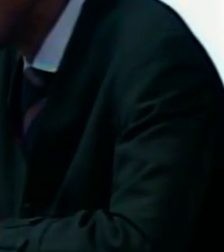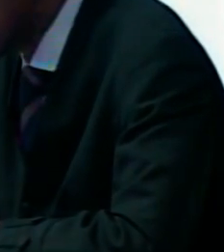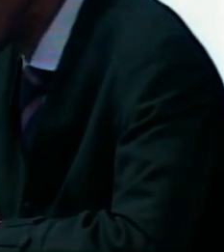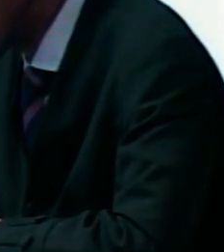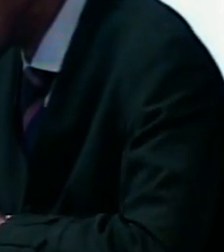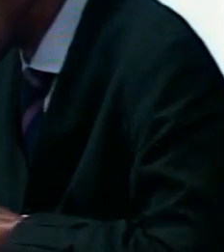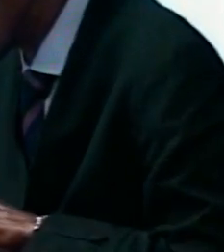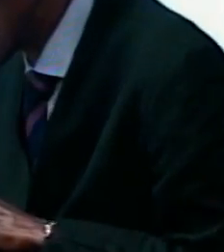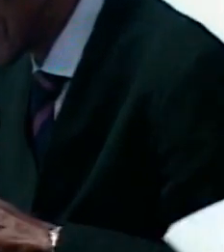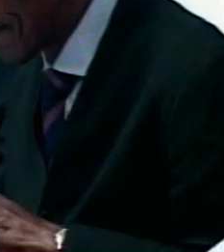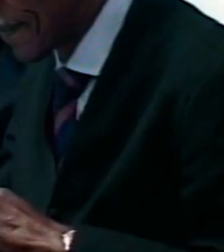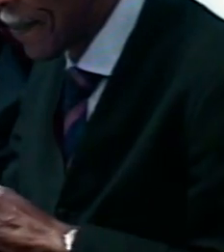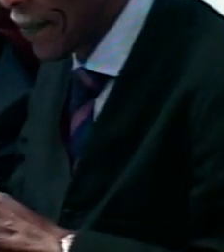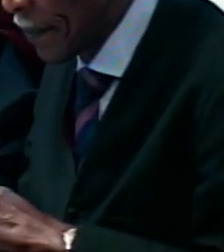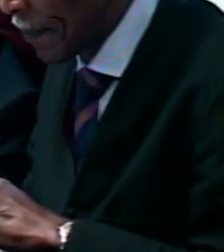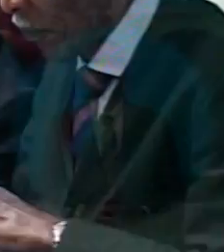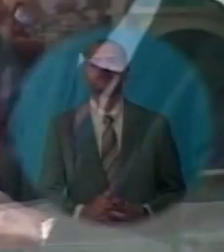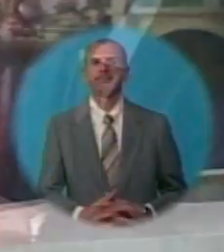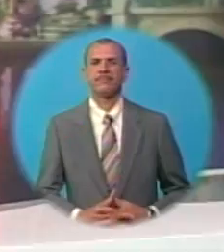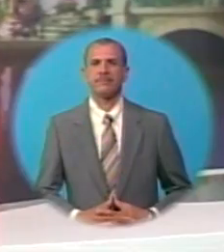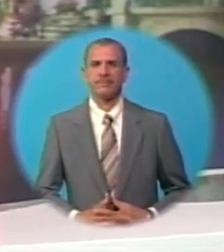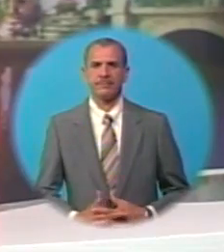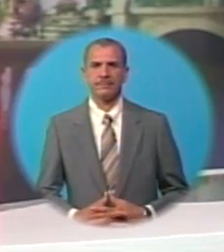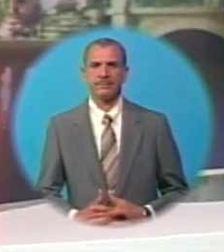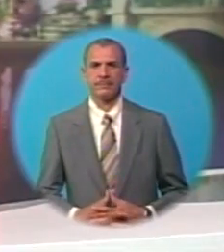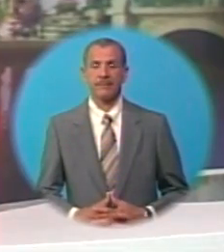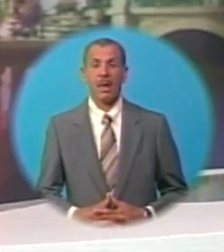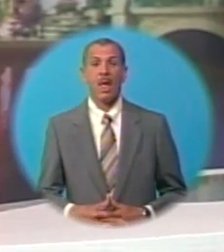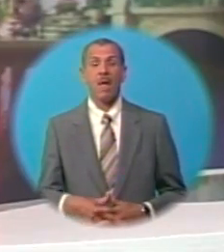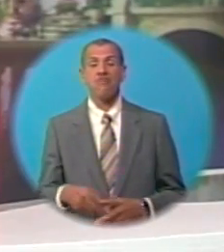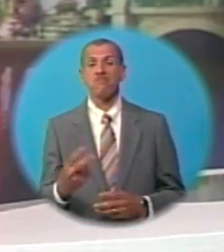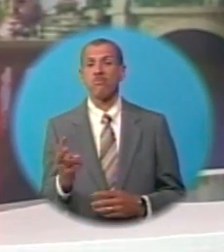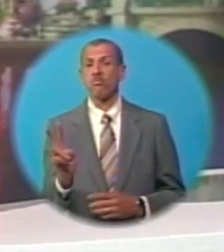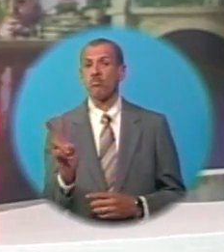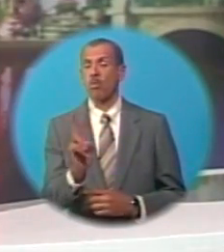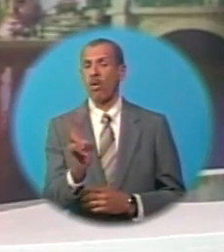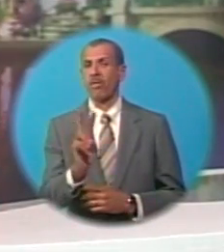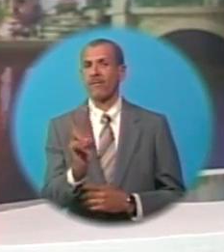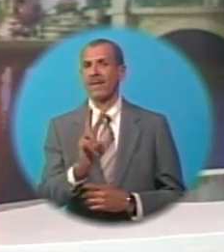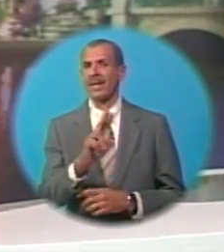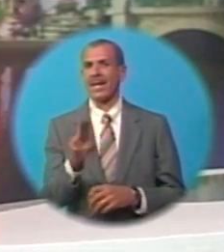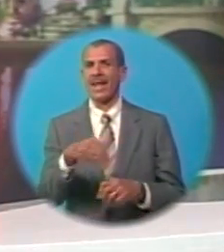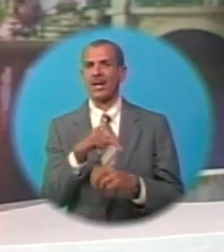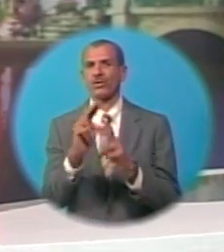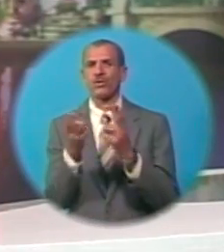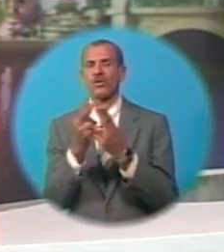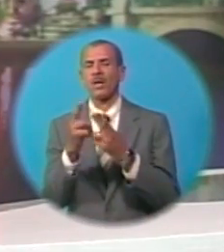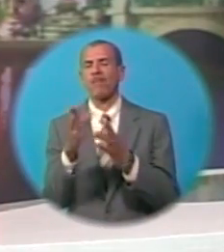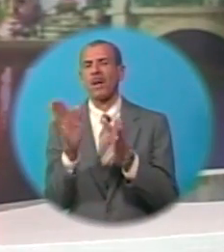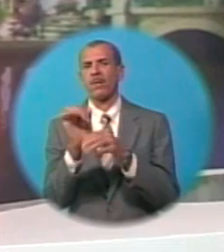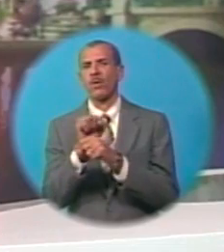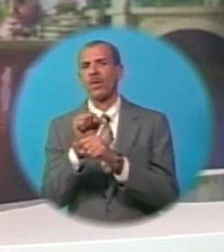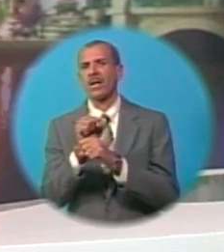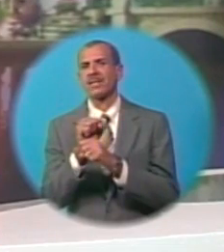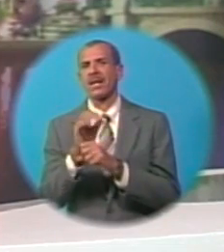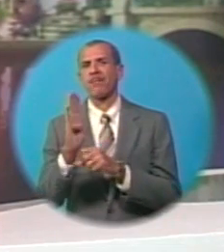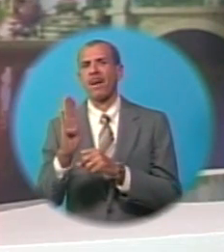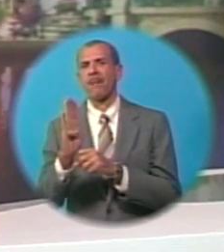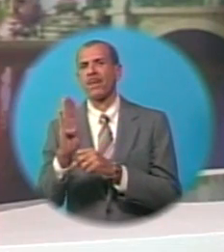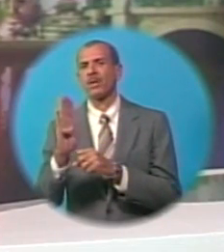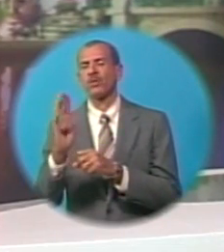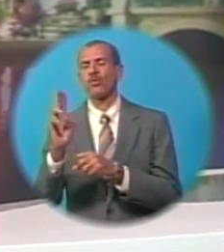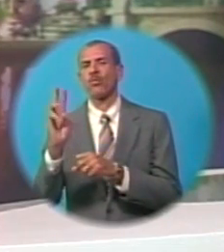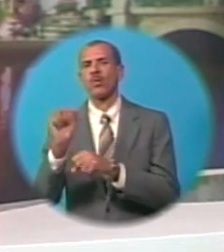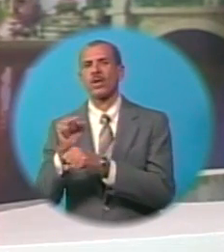Shane Seeley, CBC News. Well, both the National Union of Public Workers and the Barbados Workers Union want the issue